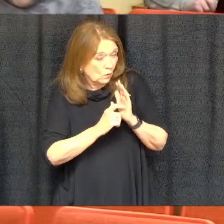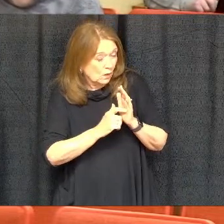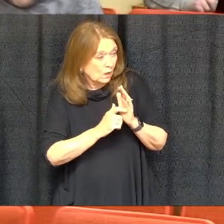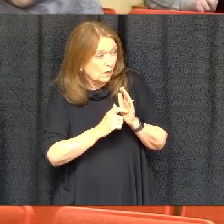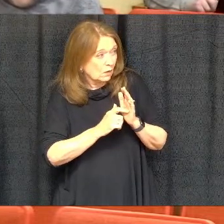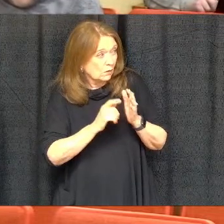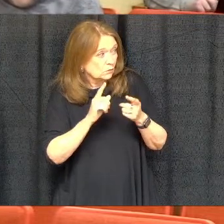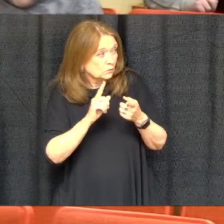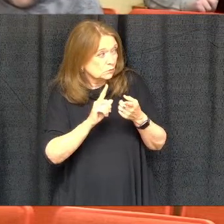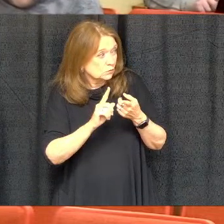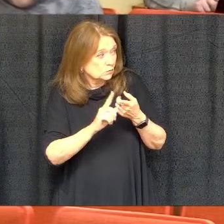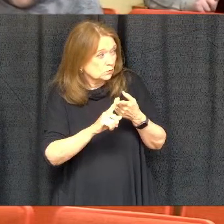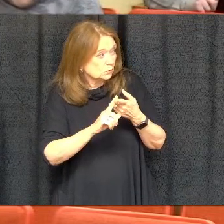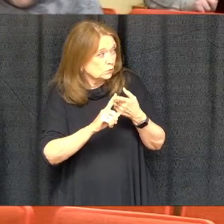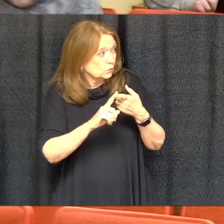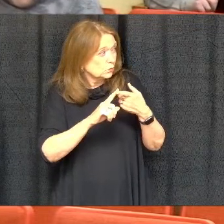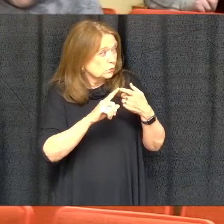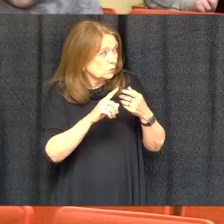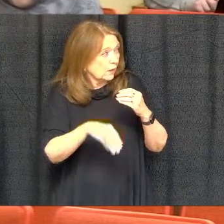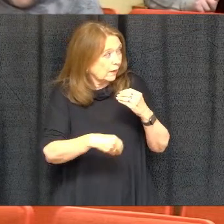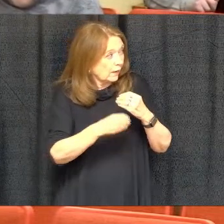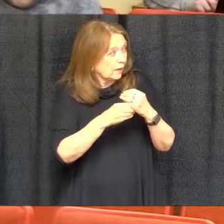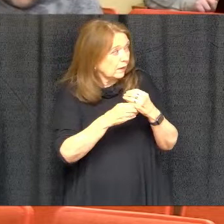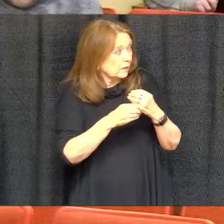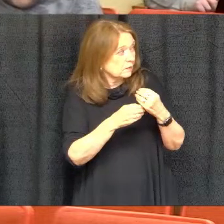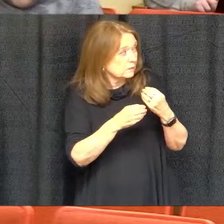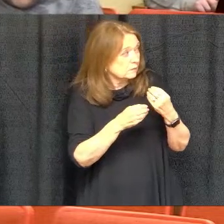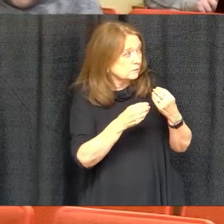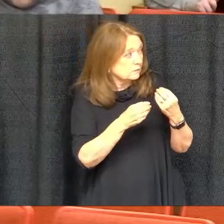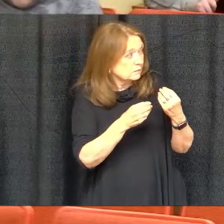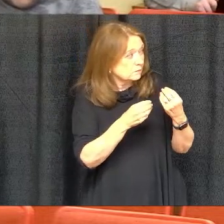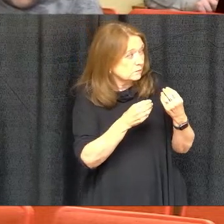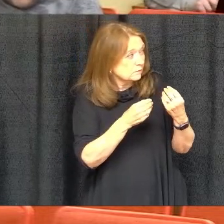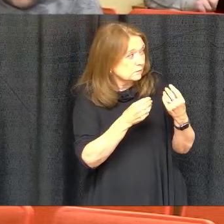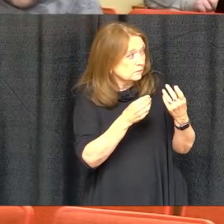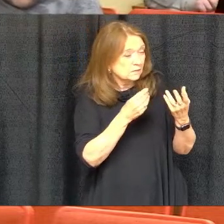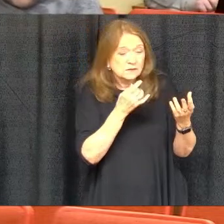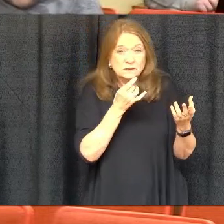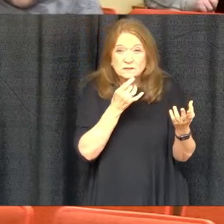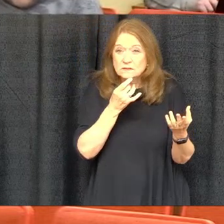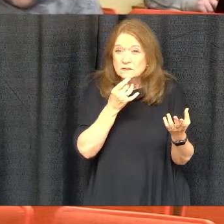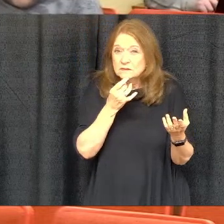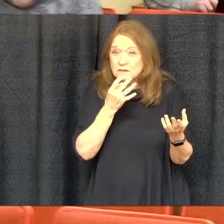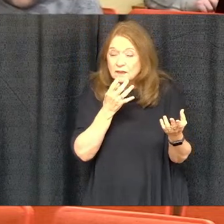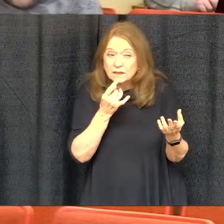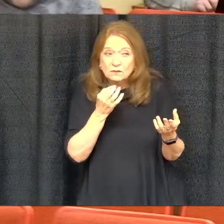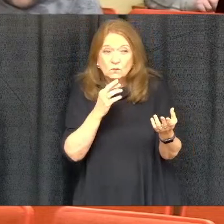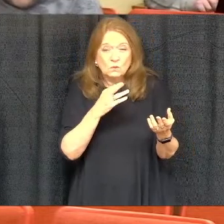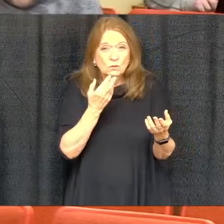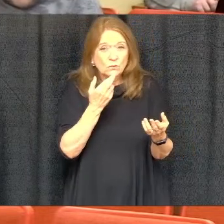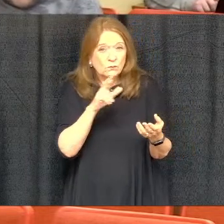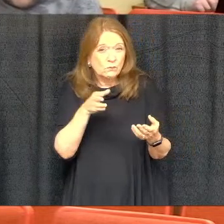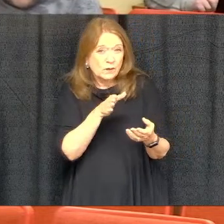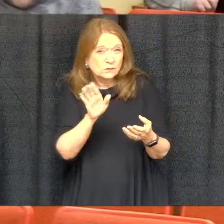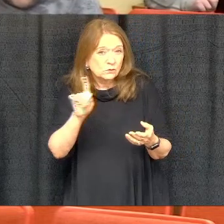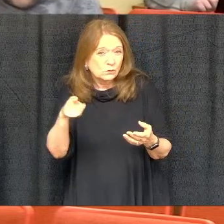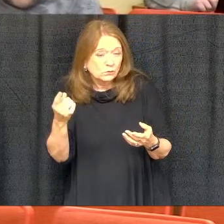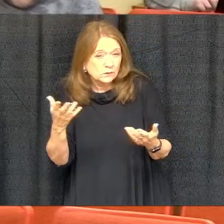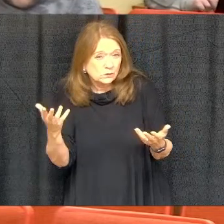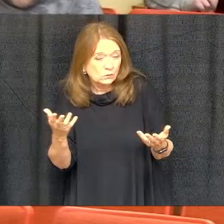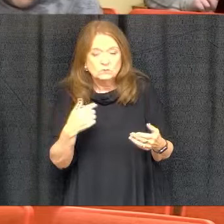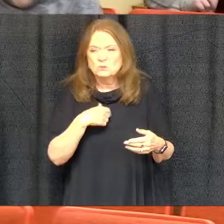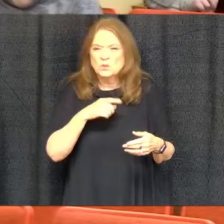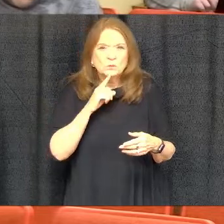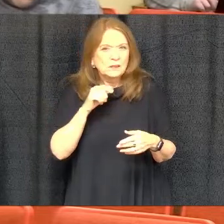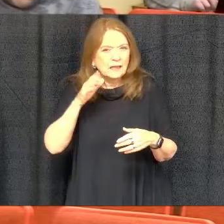in signalizing that, or would that be a right turn only, or? We hadn't looked into